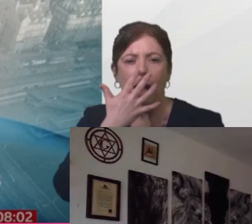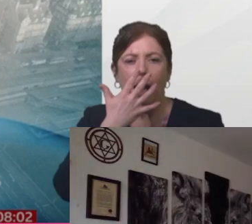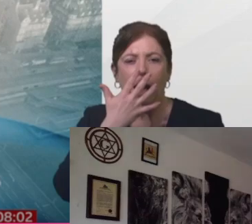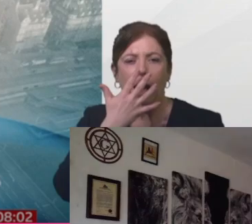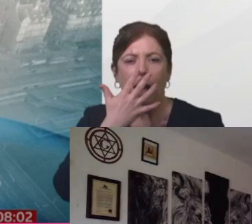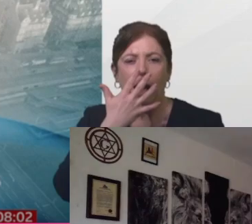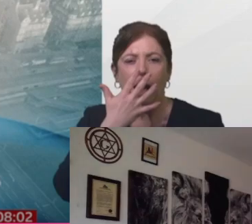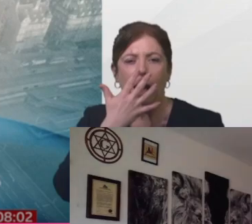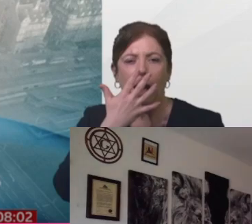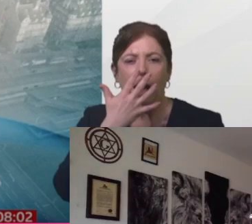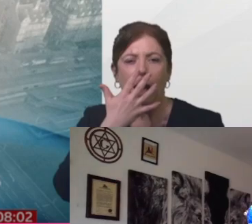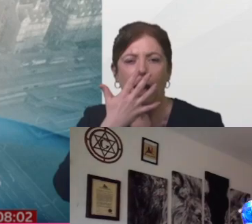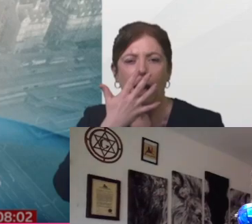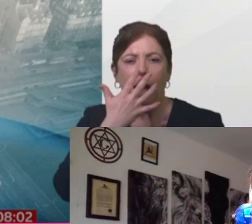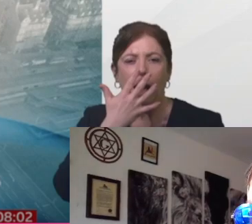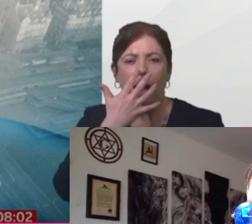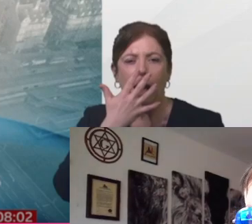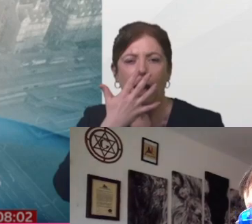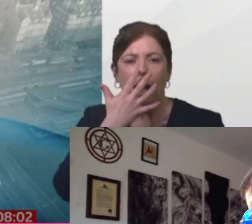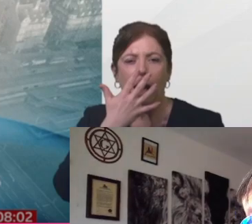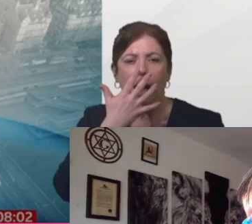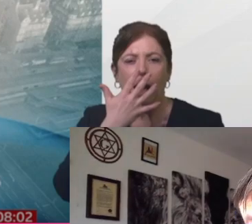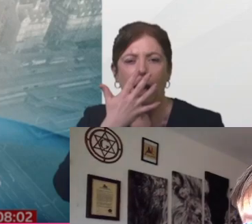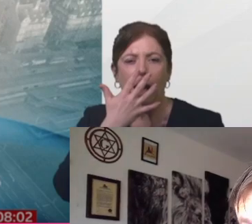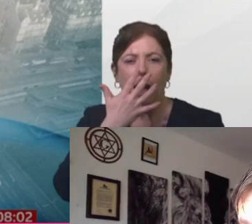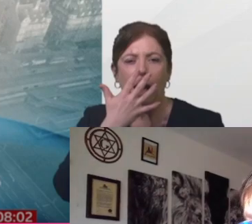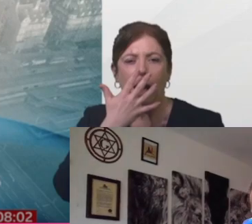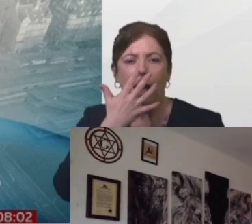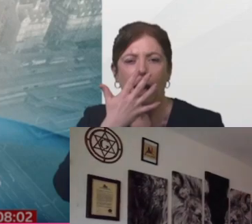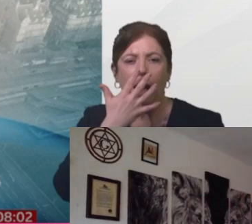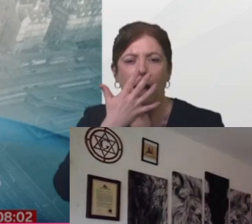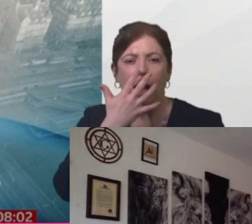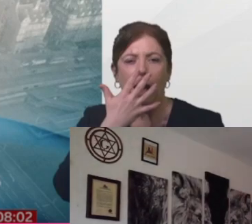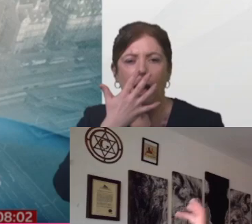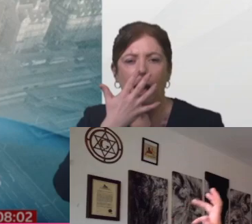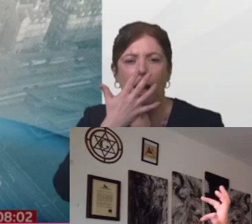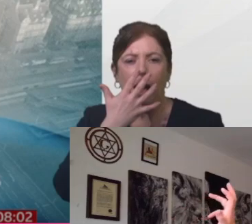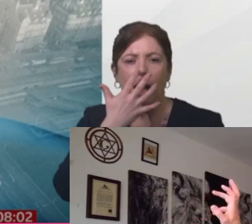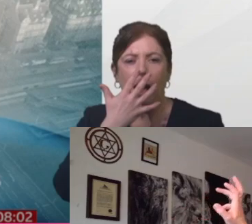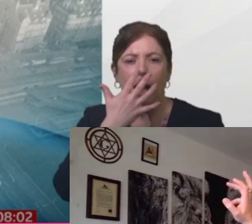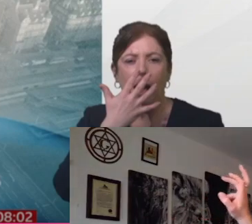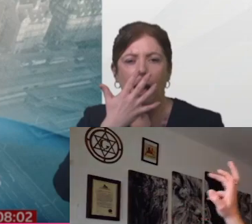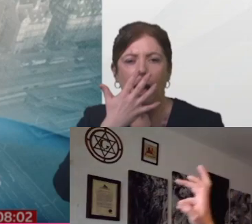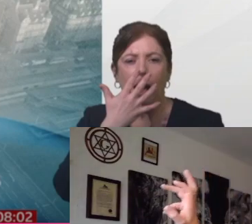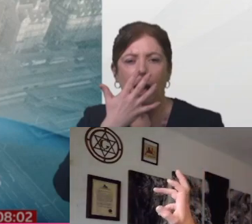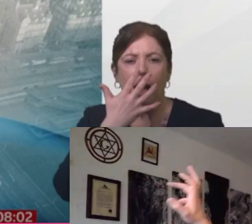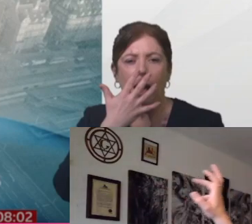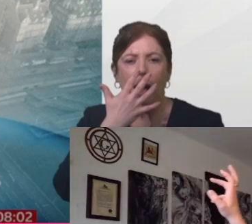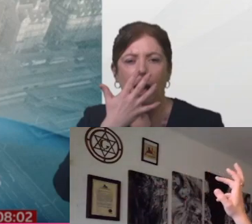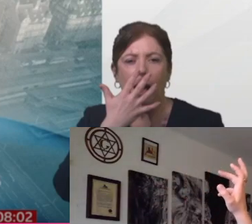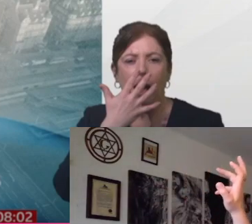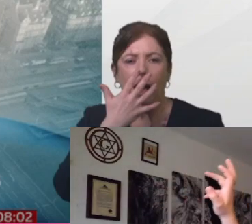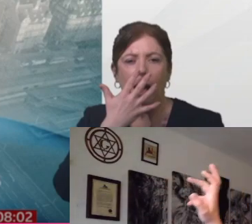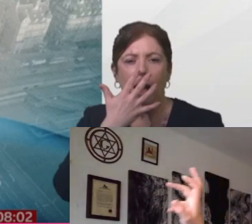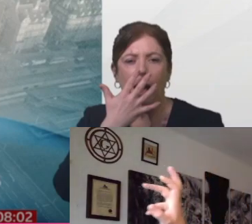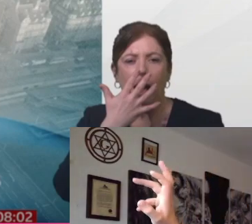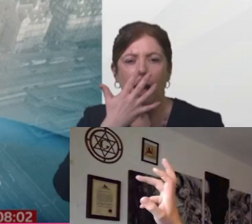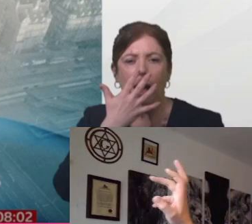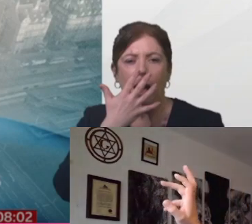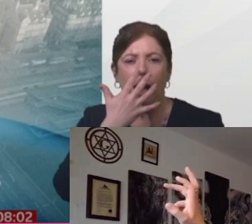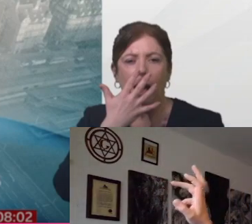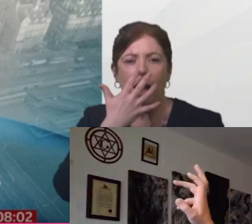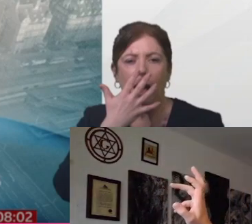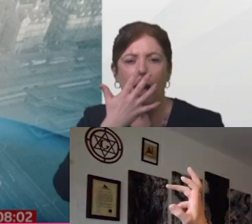magic, fucking rabbits out of hats, walking on water, virgin births. Yes, Your Honour, I've been taking care of